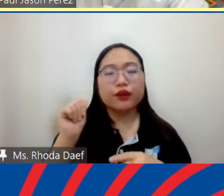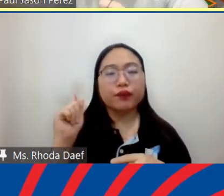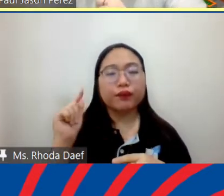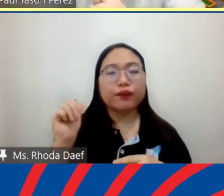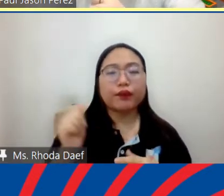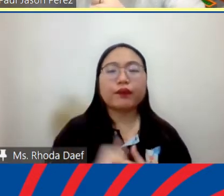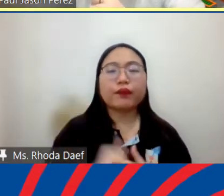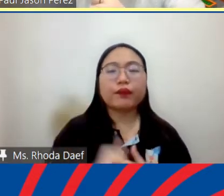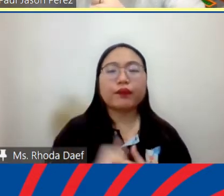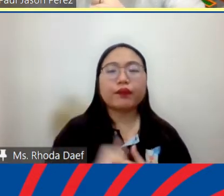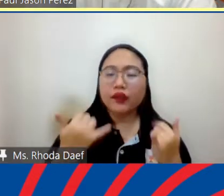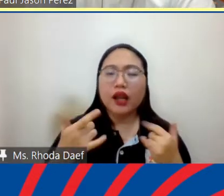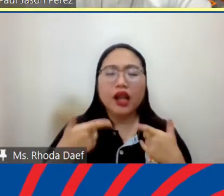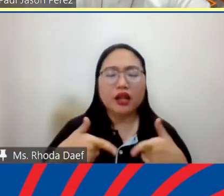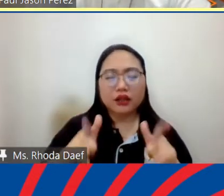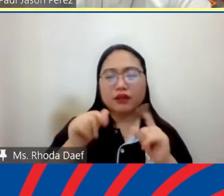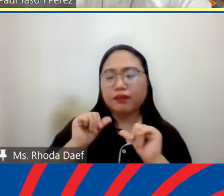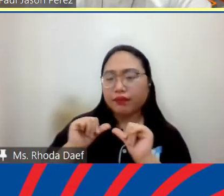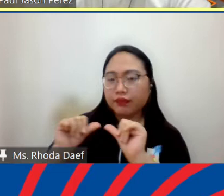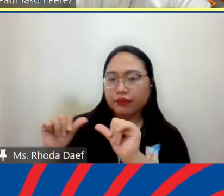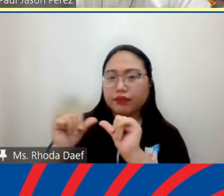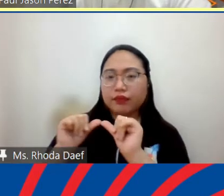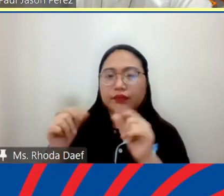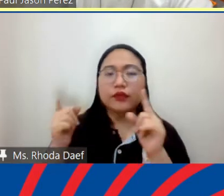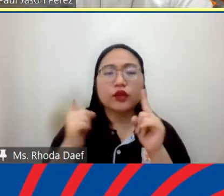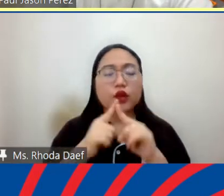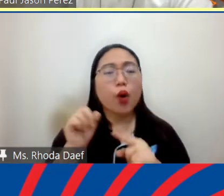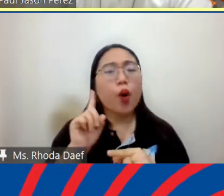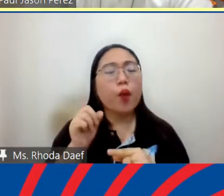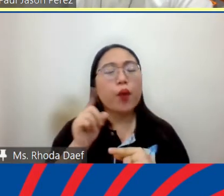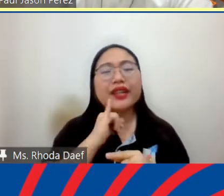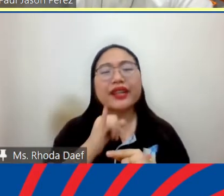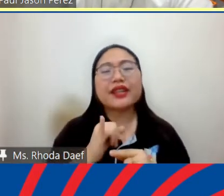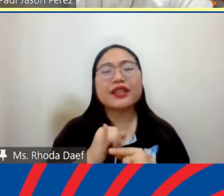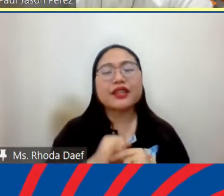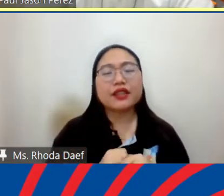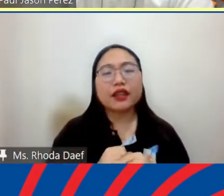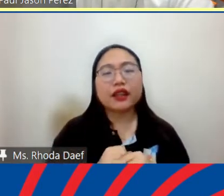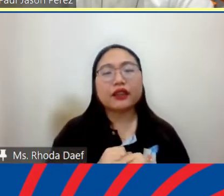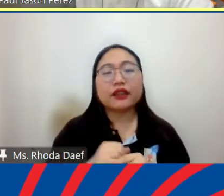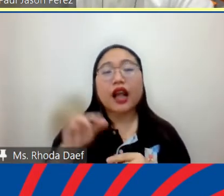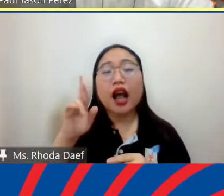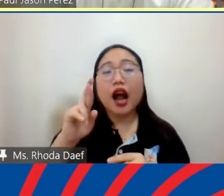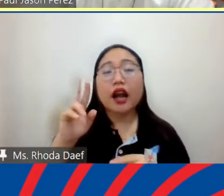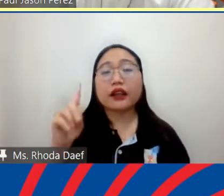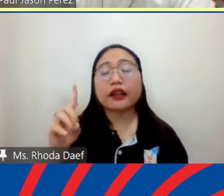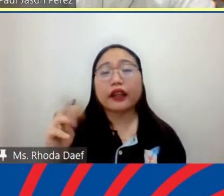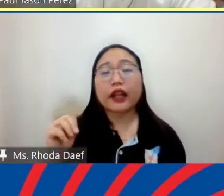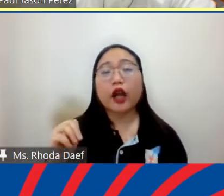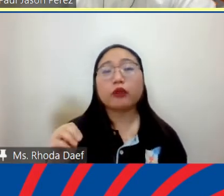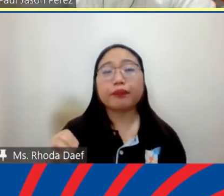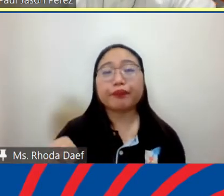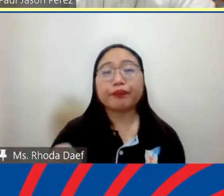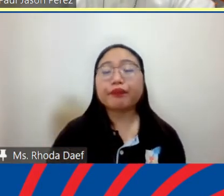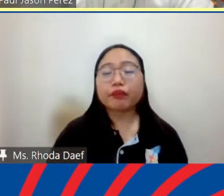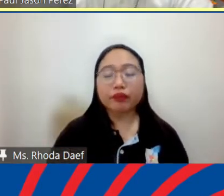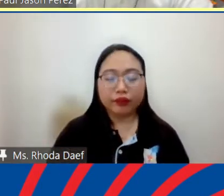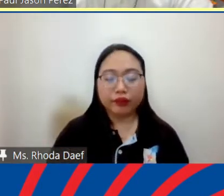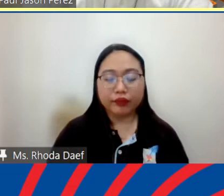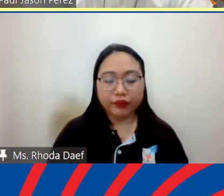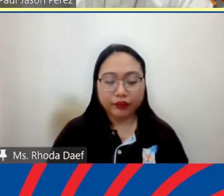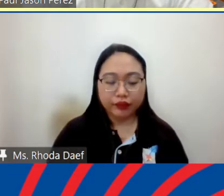Okay, so now let's move on to what is research data management. So now that we know that what research data